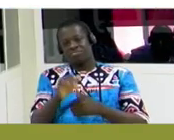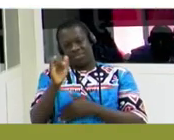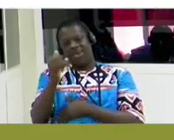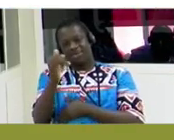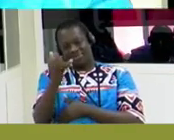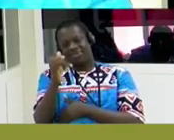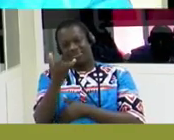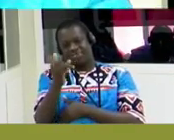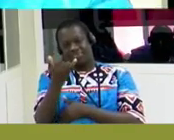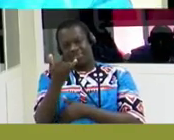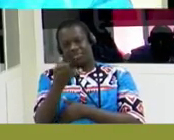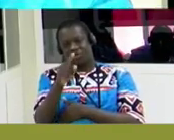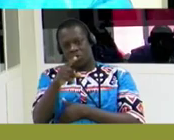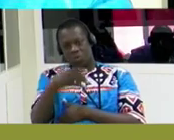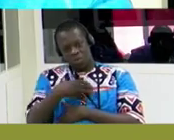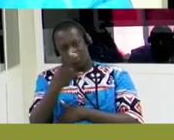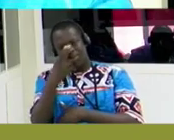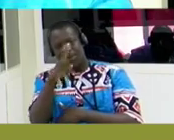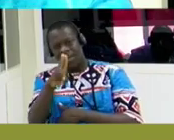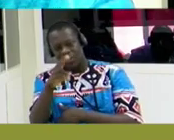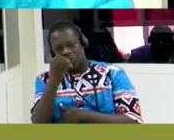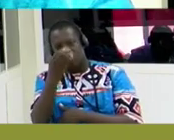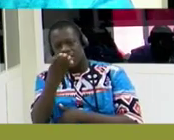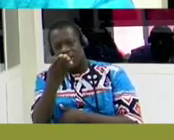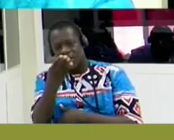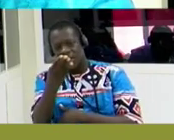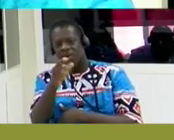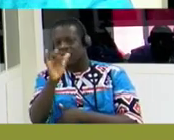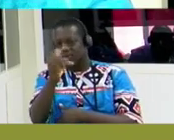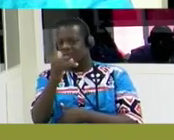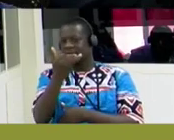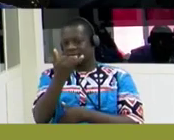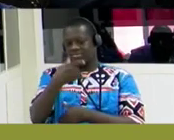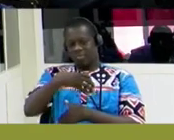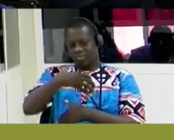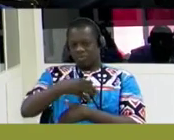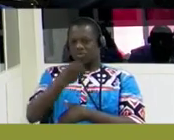Yeah. Is that what you're trying to say? That's what I want to say.